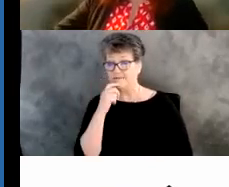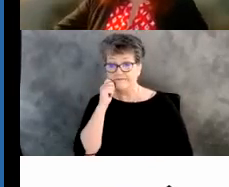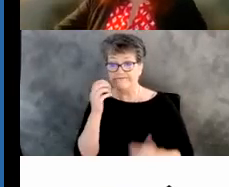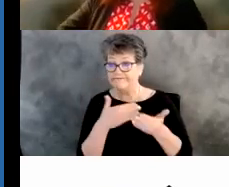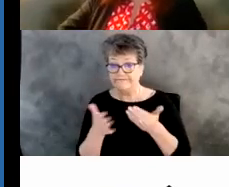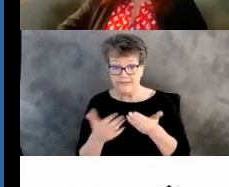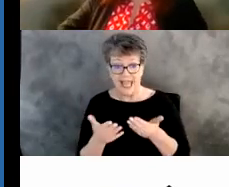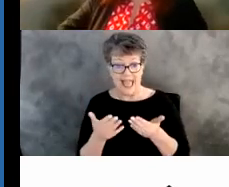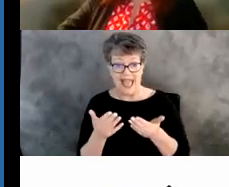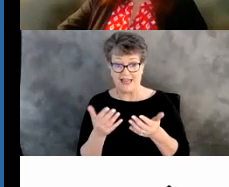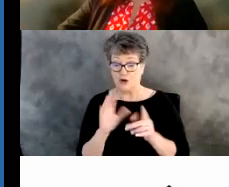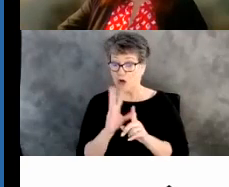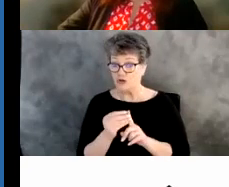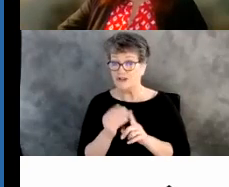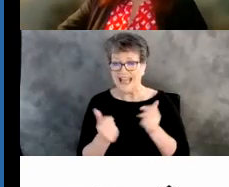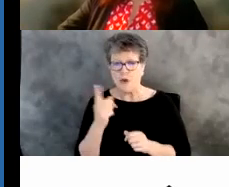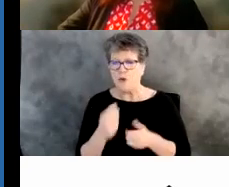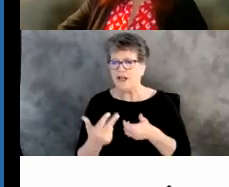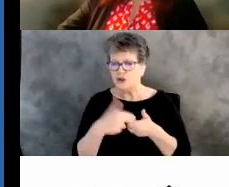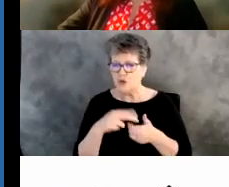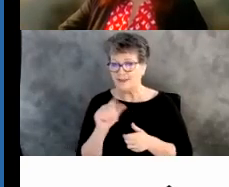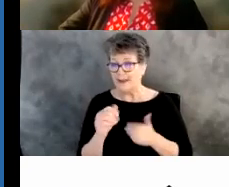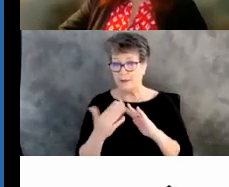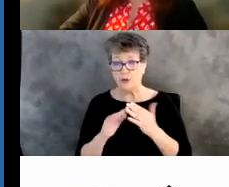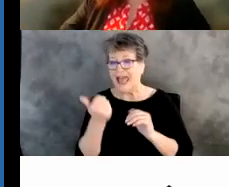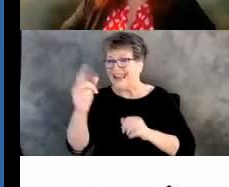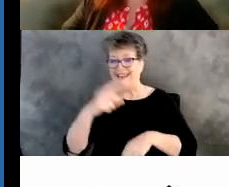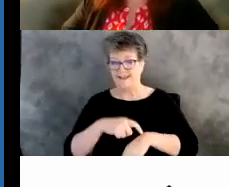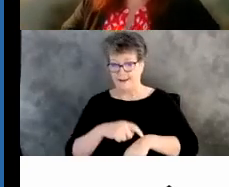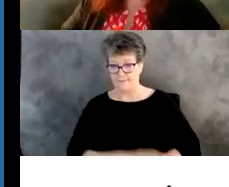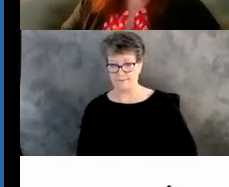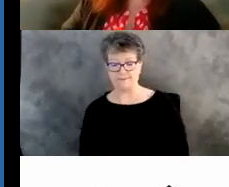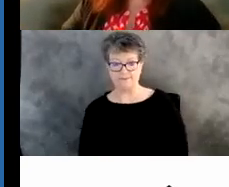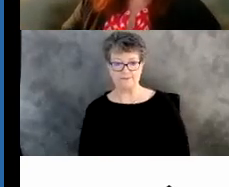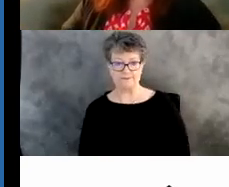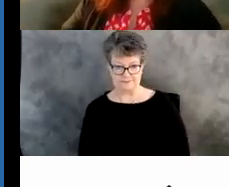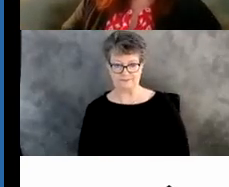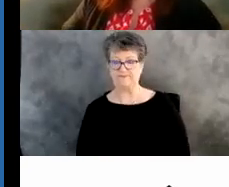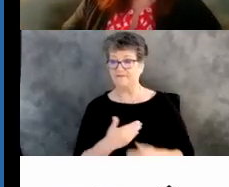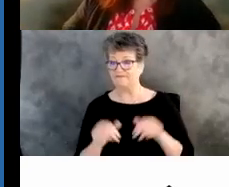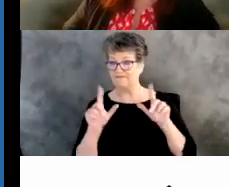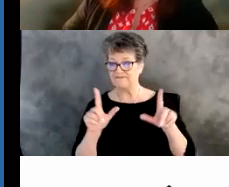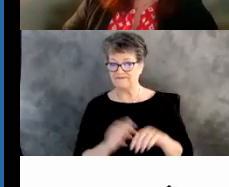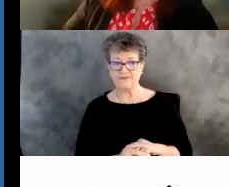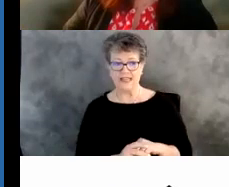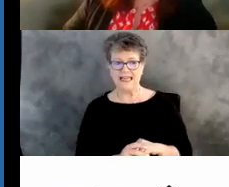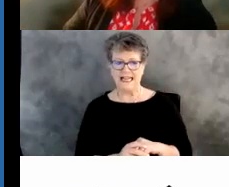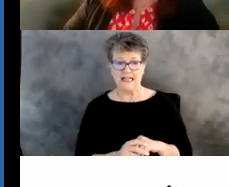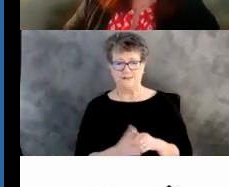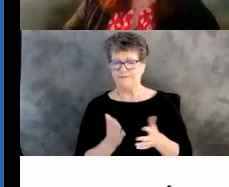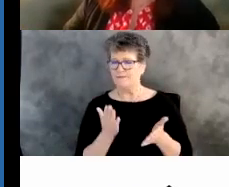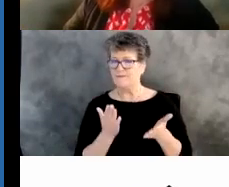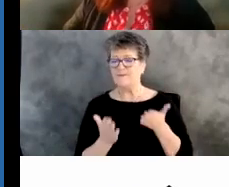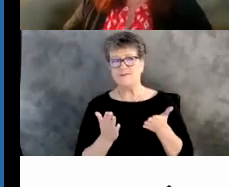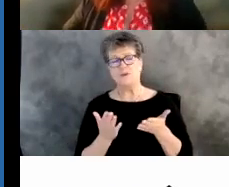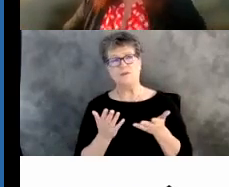community at any time. Next slide, please. So think about, you might want to, usually